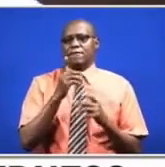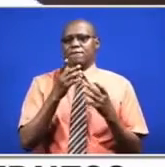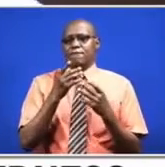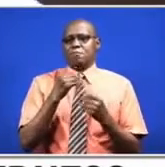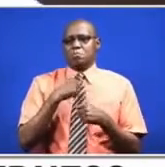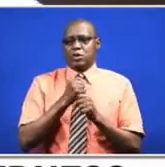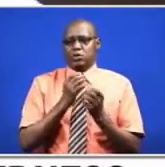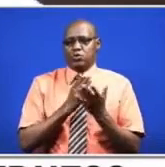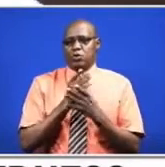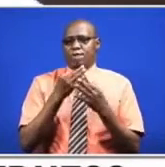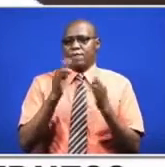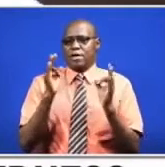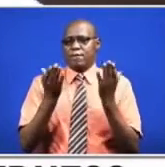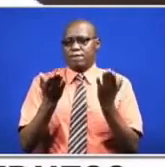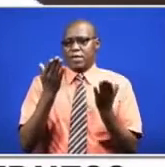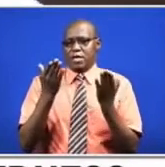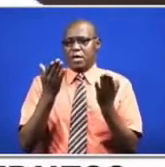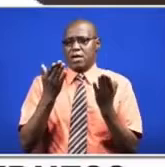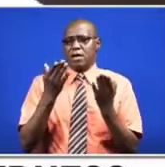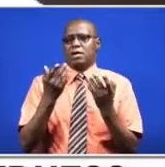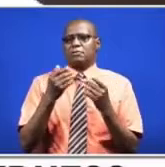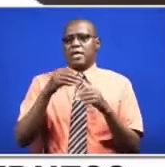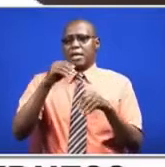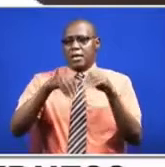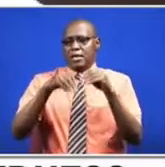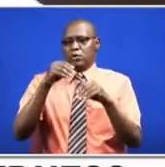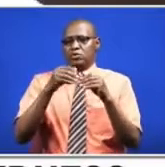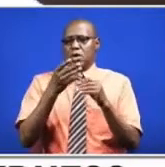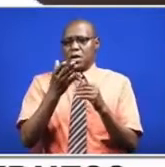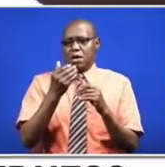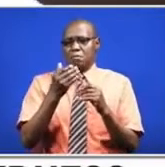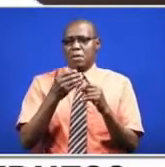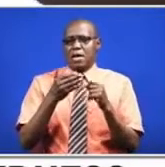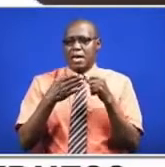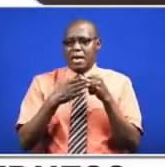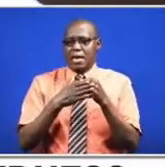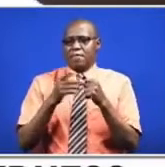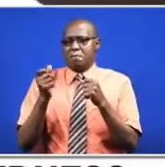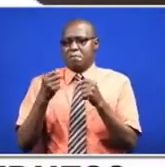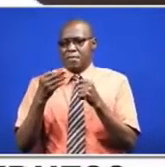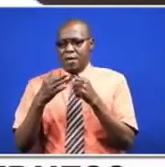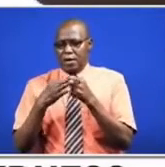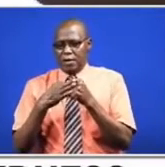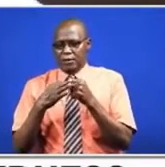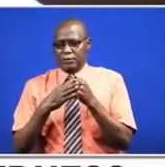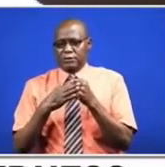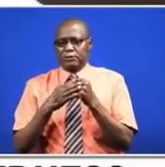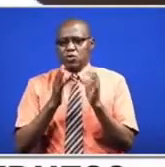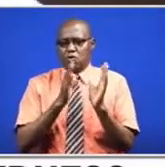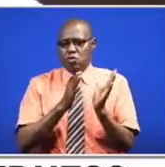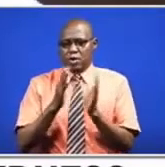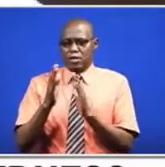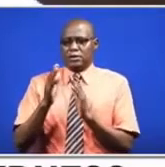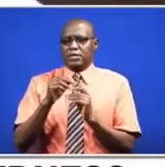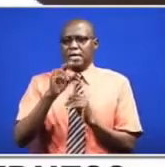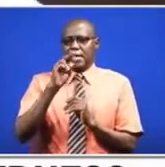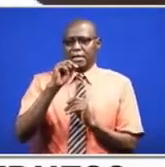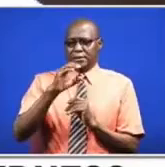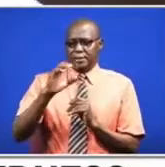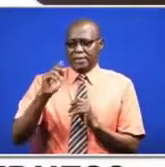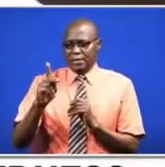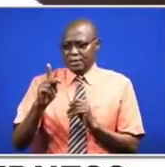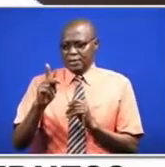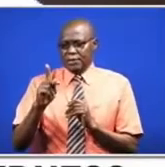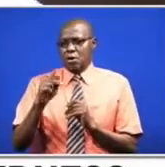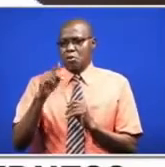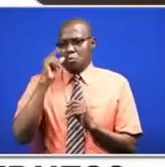and credible election. Come the 9th of August, speaking on the sidelines of the one-day forum organized by the National Council of Churches of Kenya,